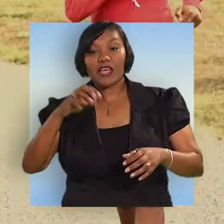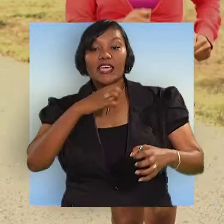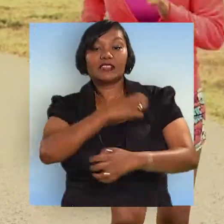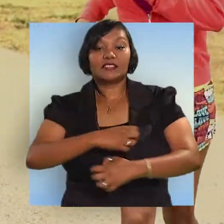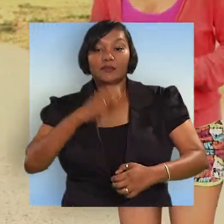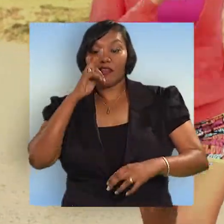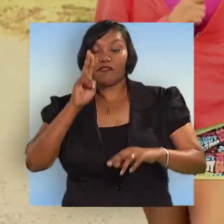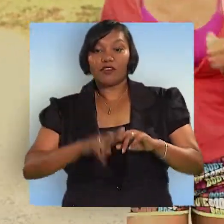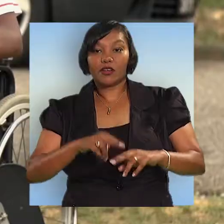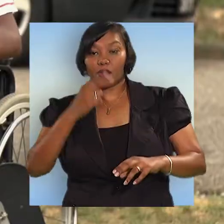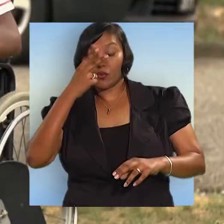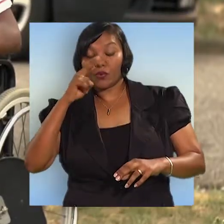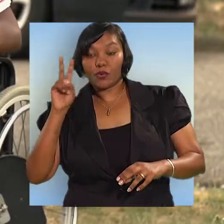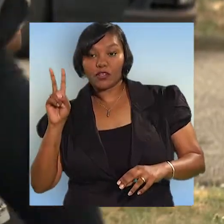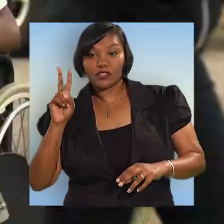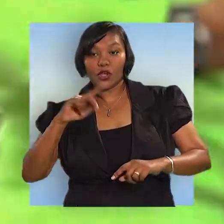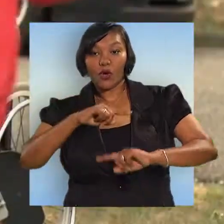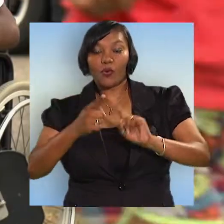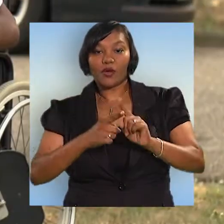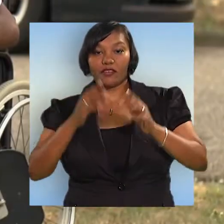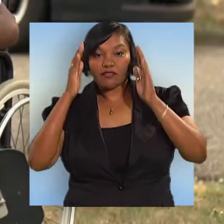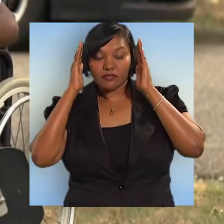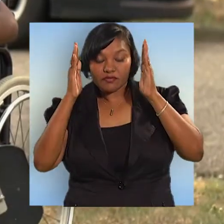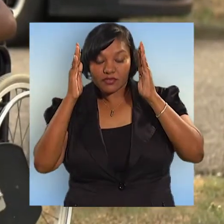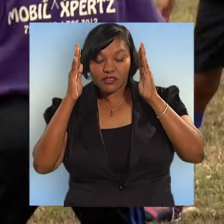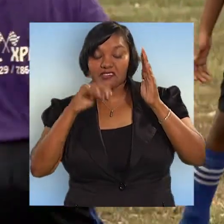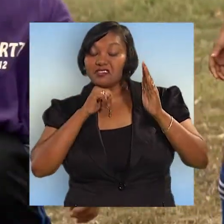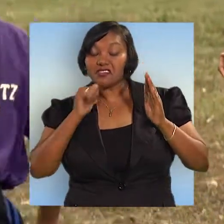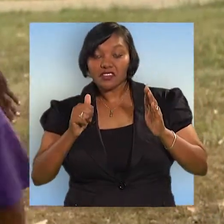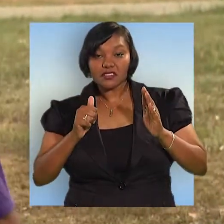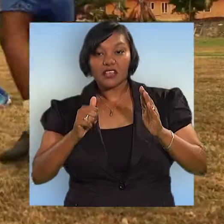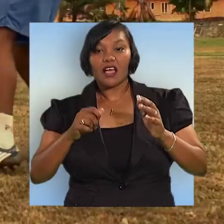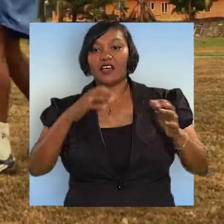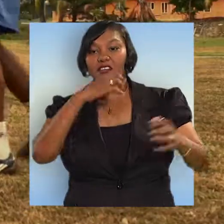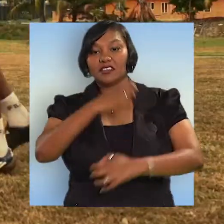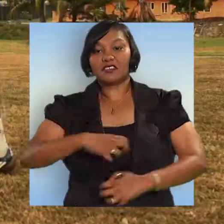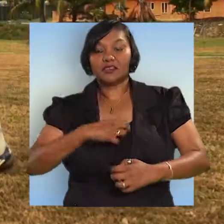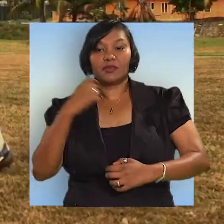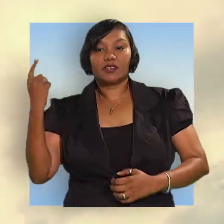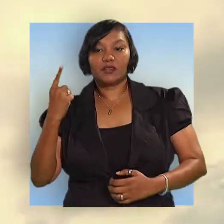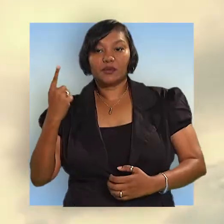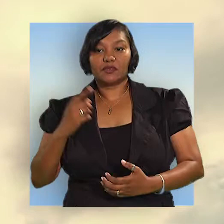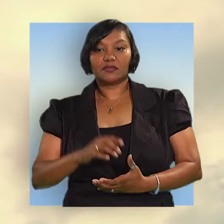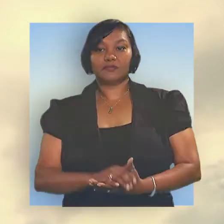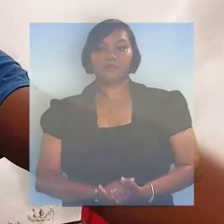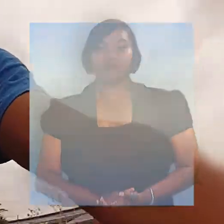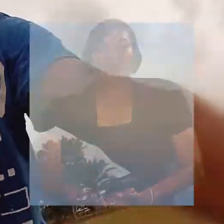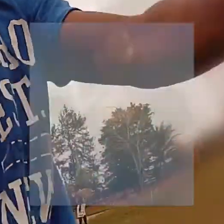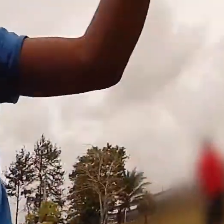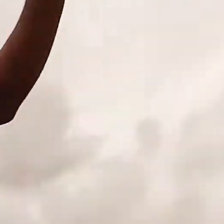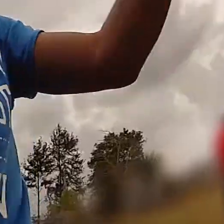let's see what happens when entertainment overtakes awareness. Look out! Hey, look out!